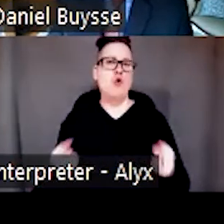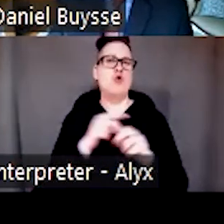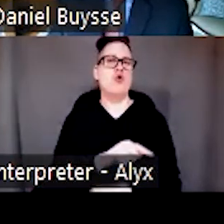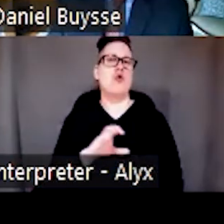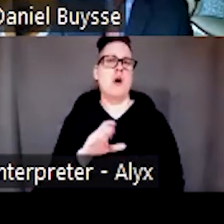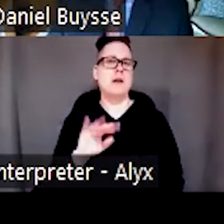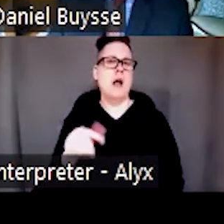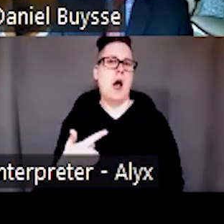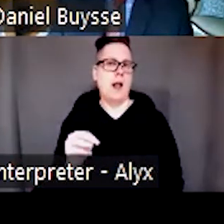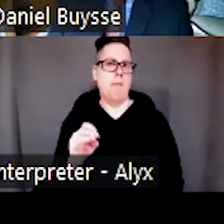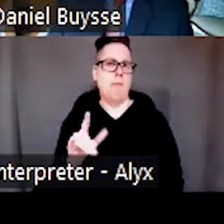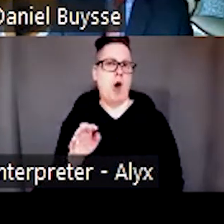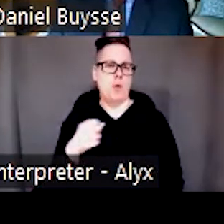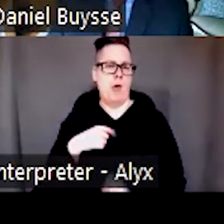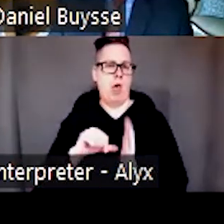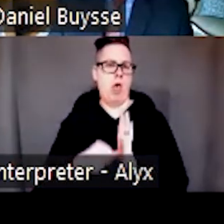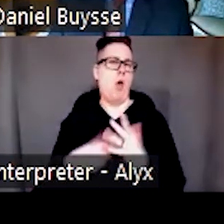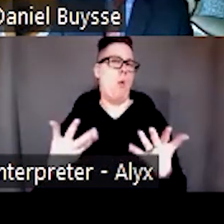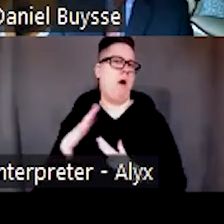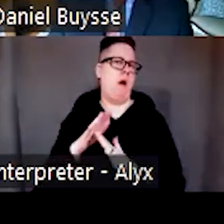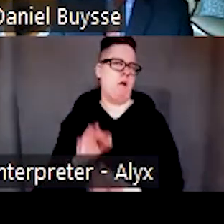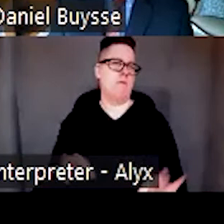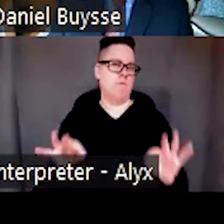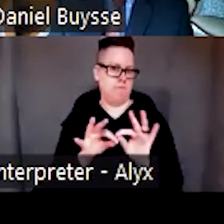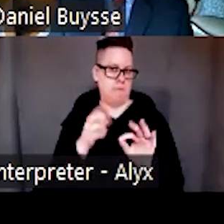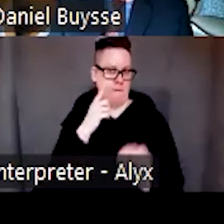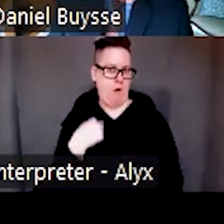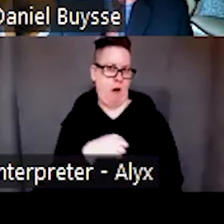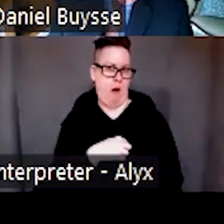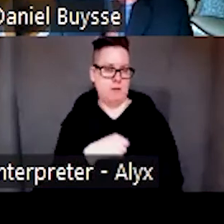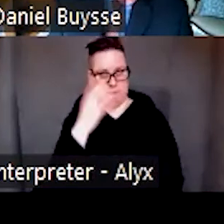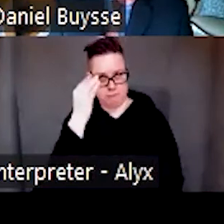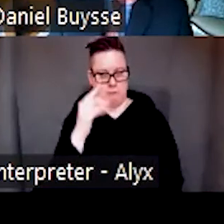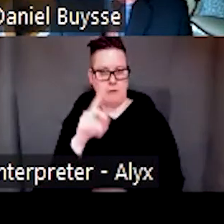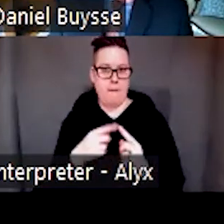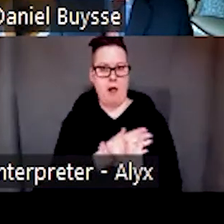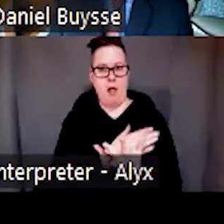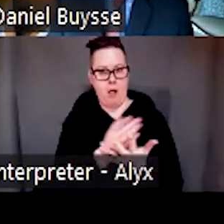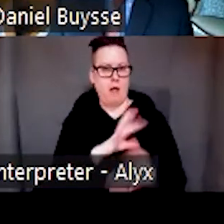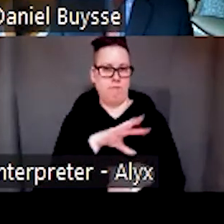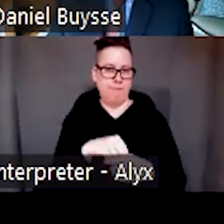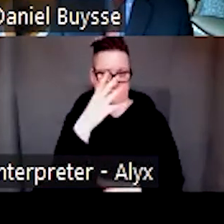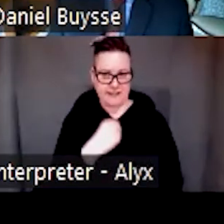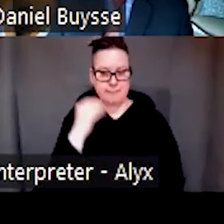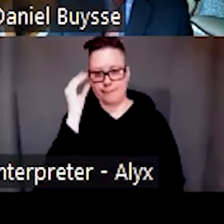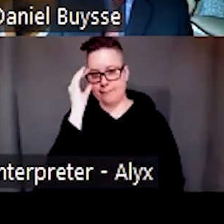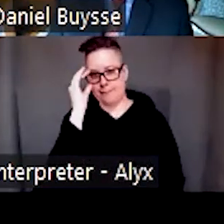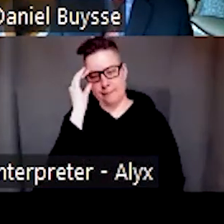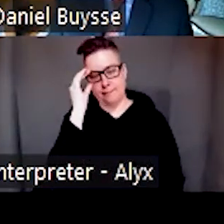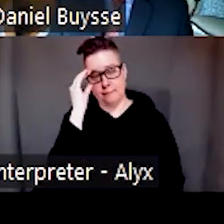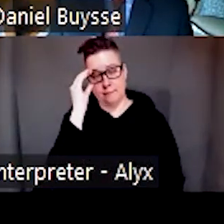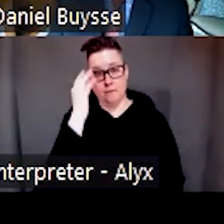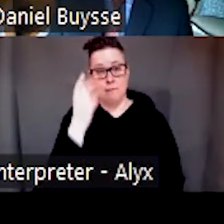I've highlighted the ones that are most relevant to our consideration of multidimensional sleep health. So one of the modules,